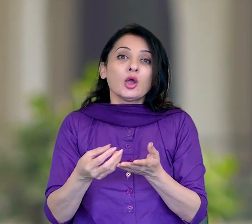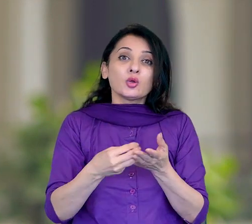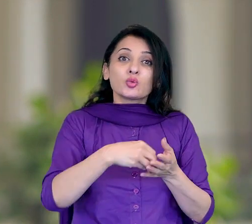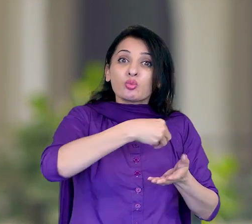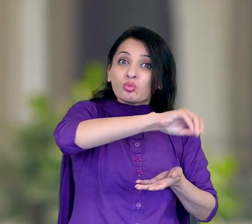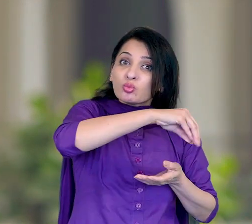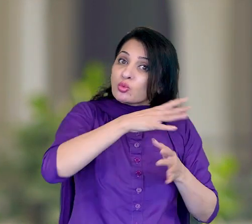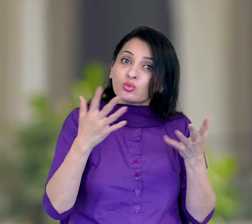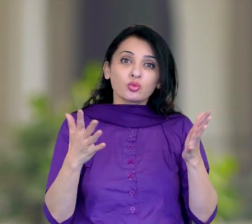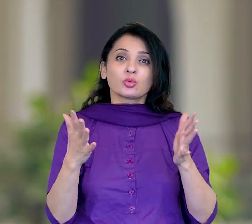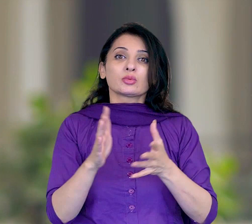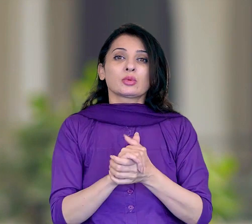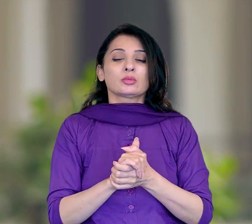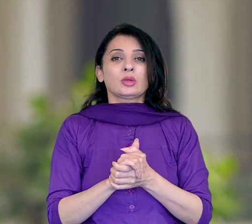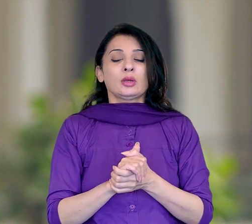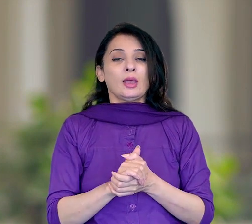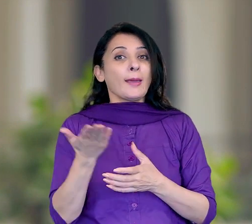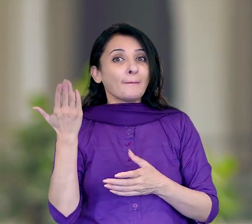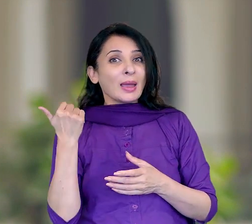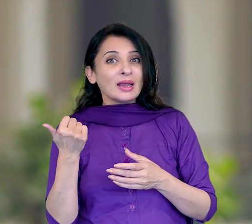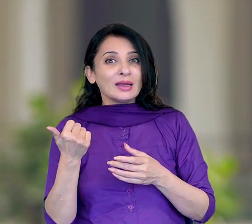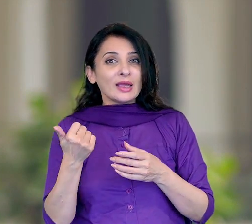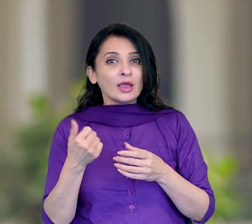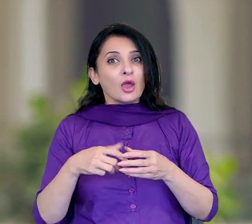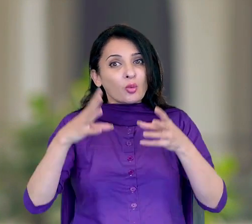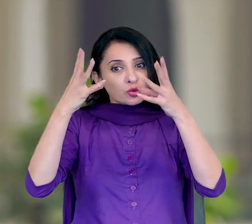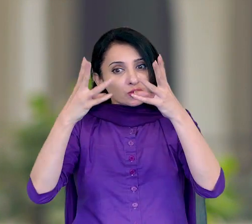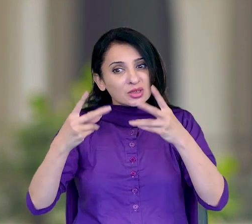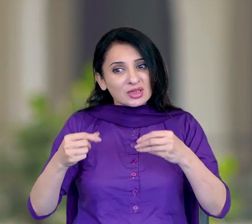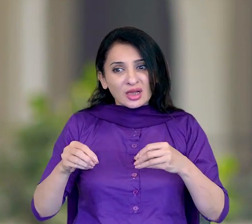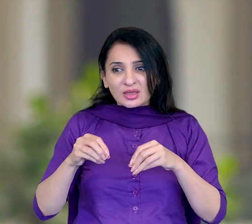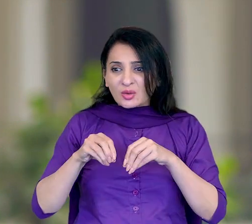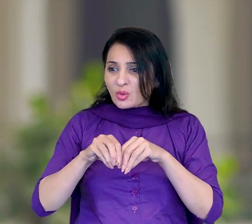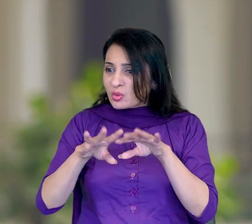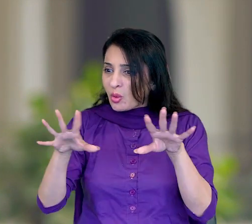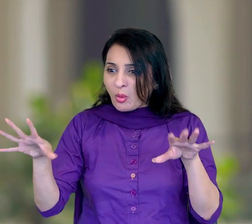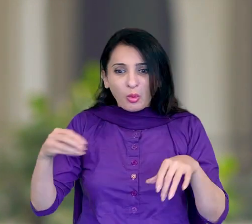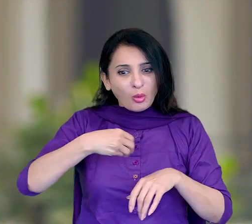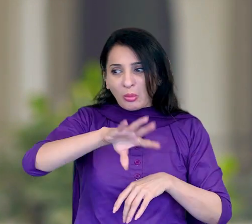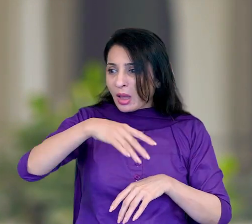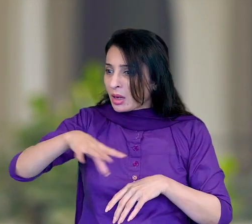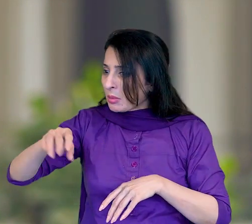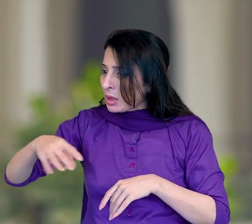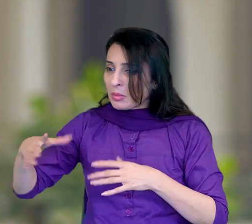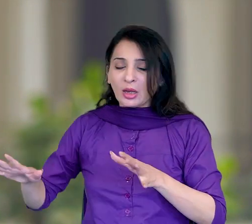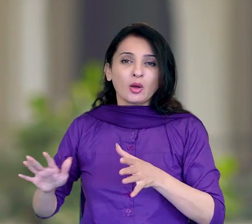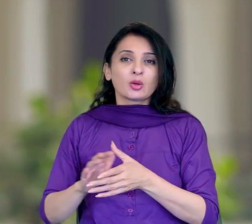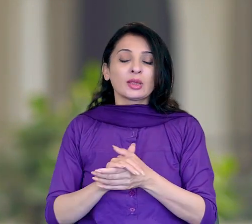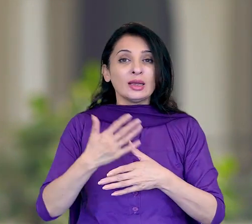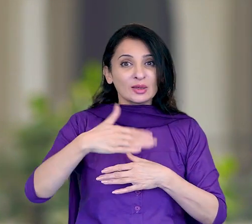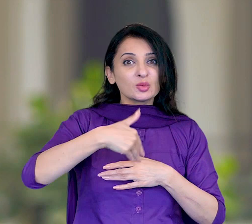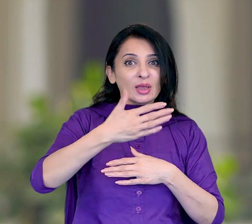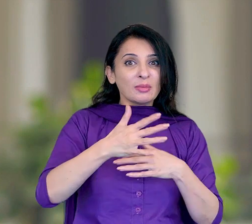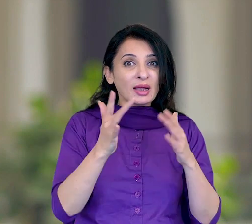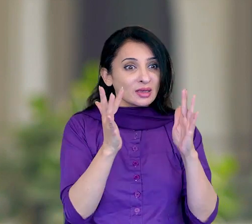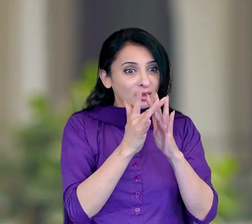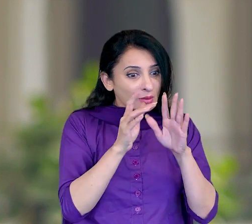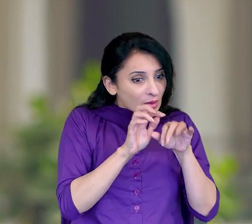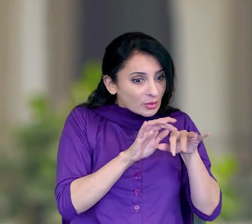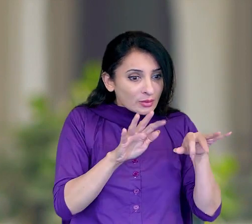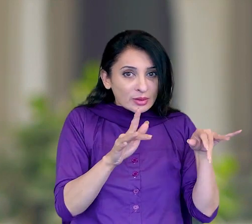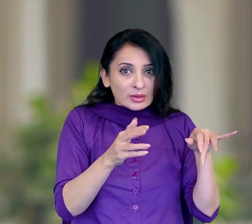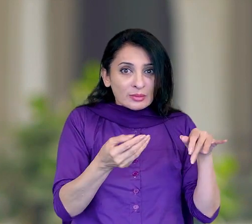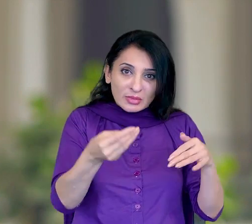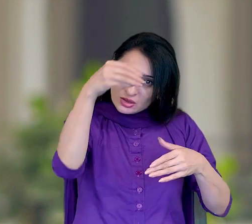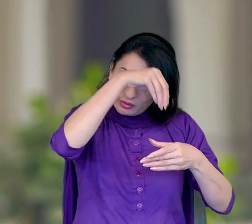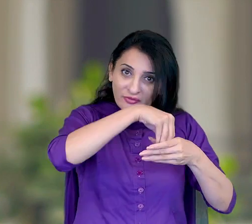place. But when it was transferred into the digital world, it became very easy to get the reports out, to manipulate